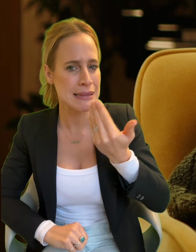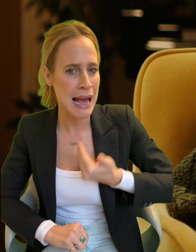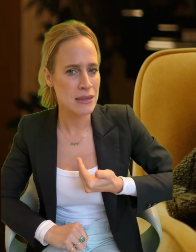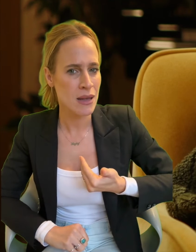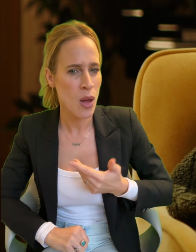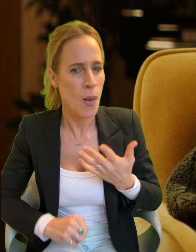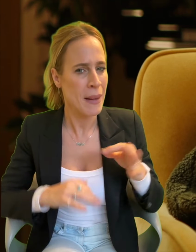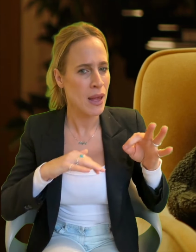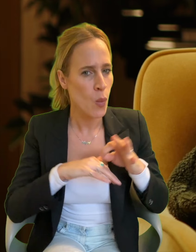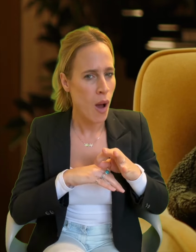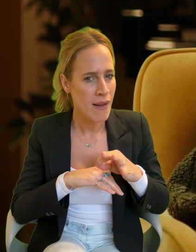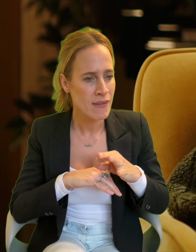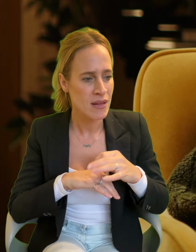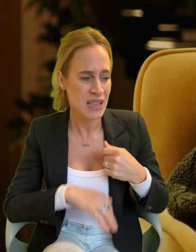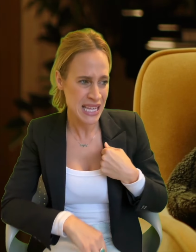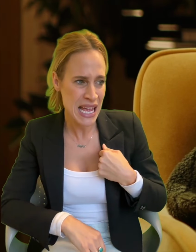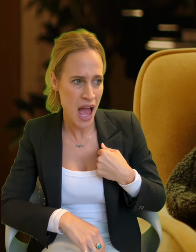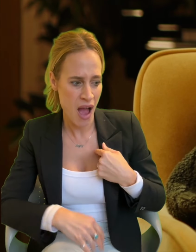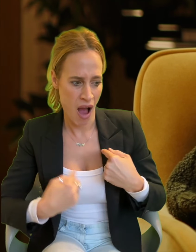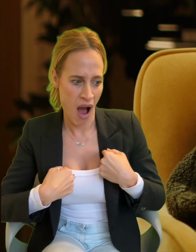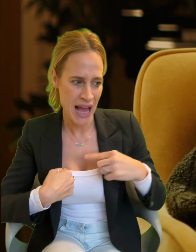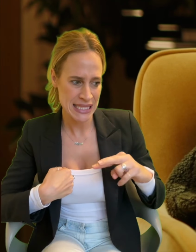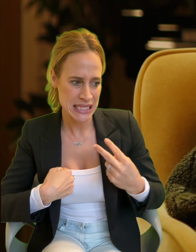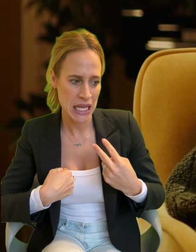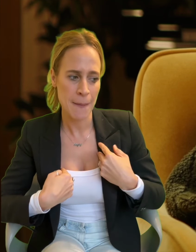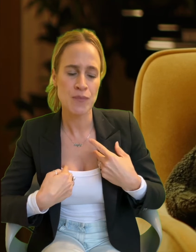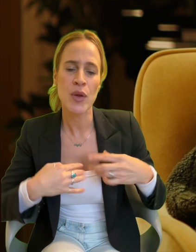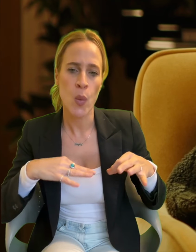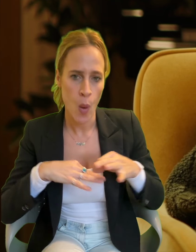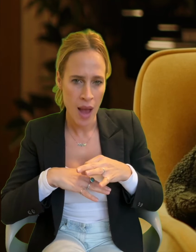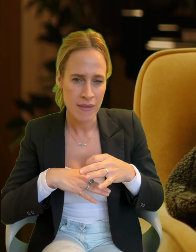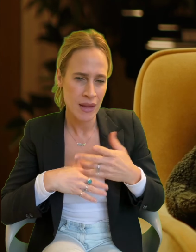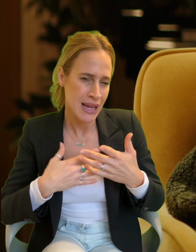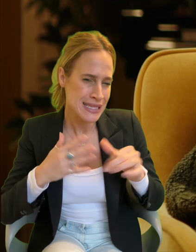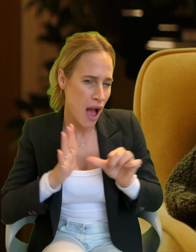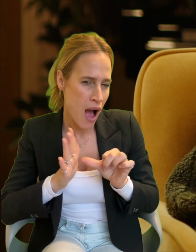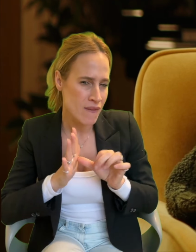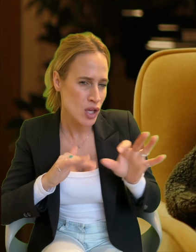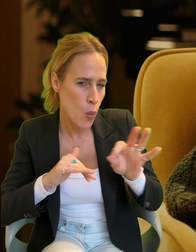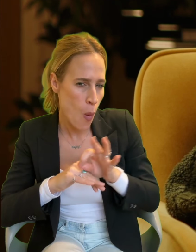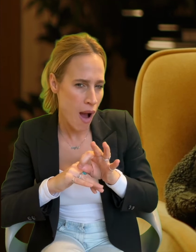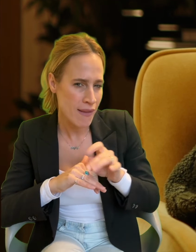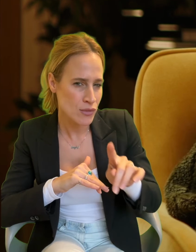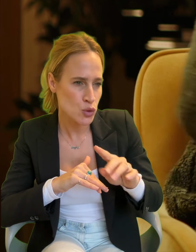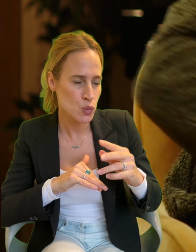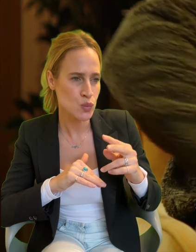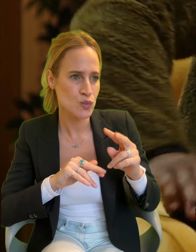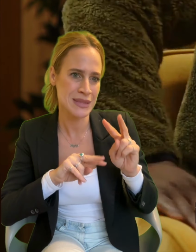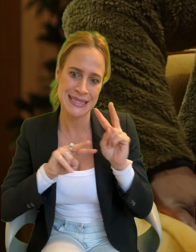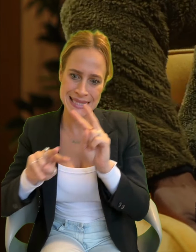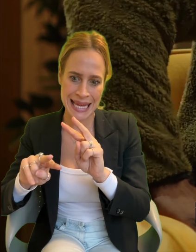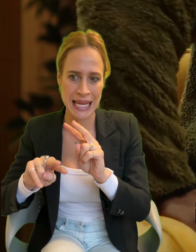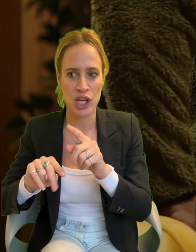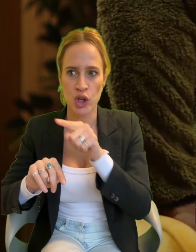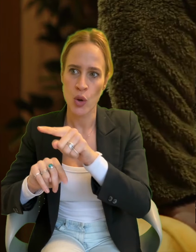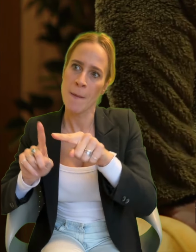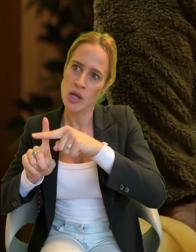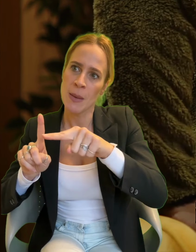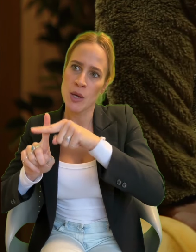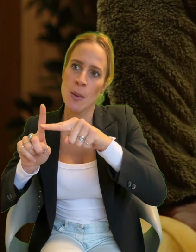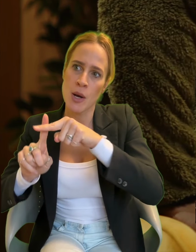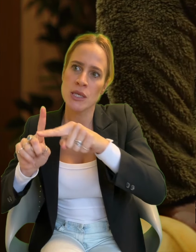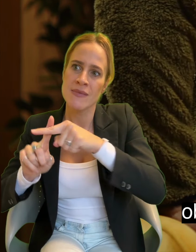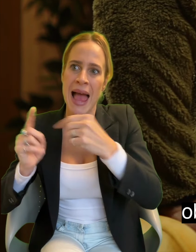your missus. Is it not hard for you? At home. Is it hard for your missus to see this? You're giving so much positivity, so